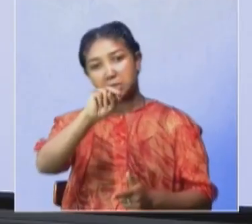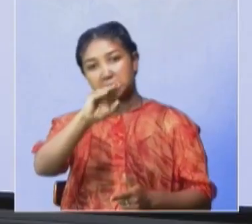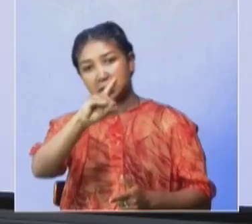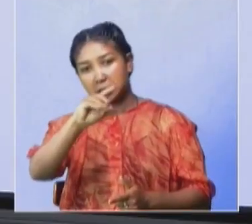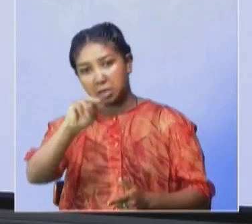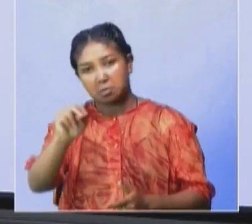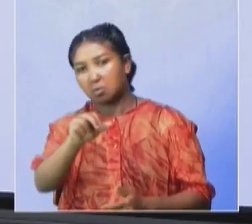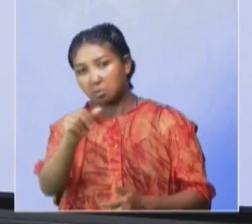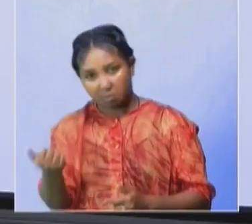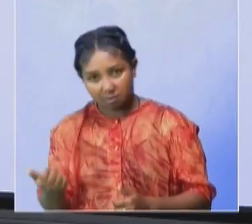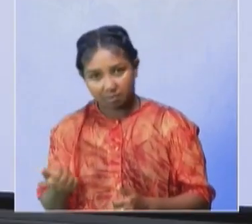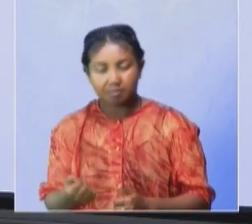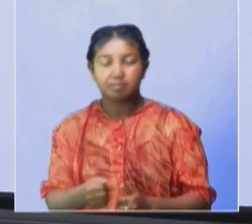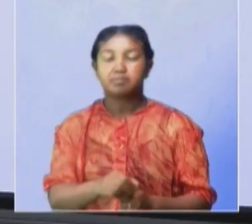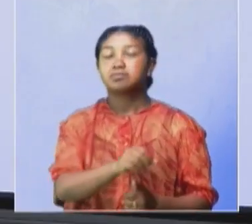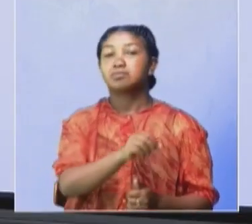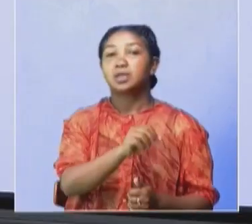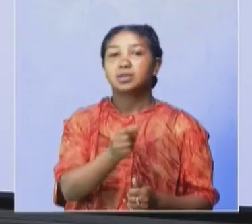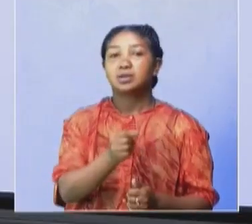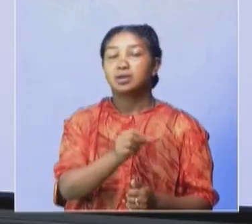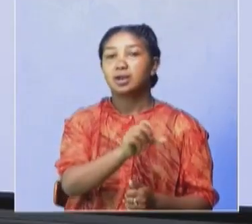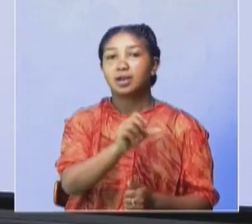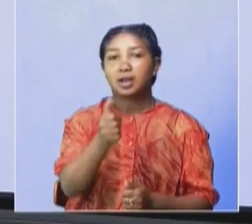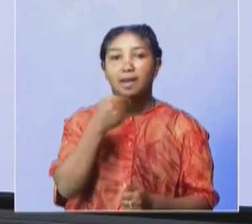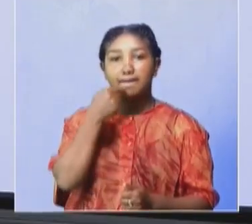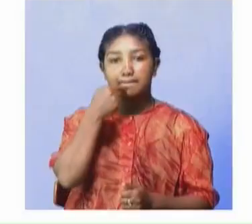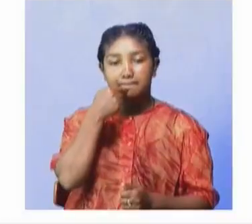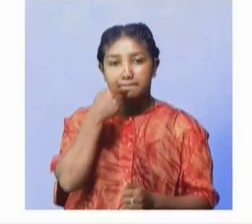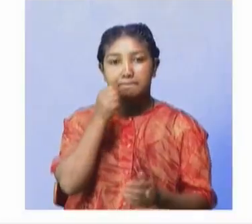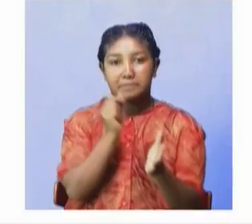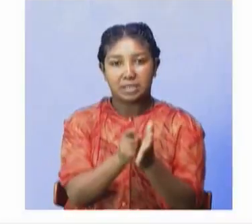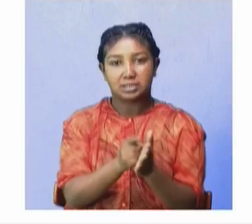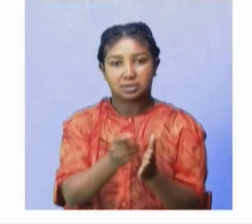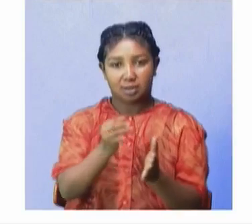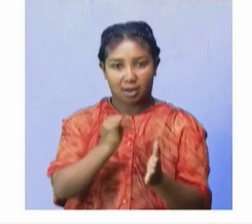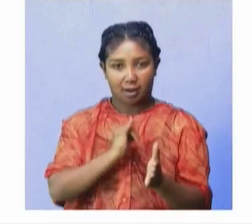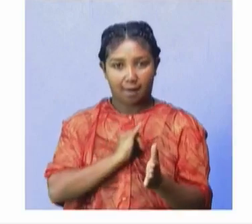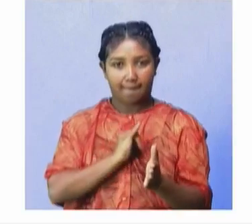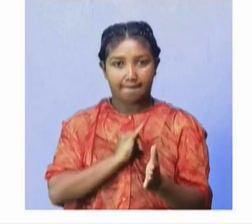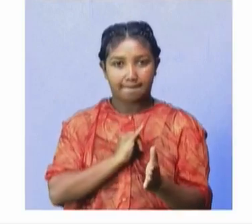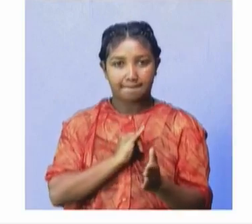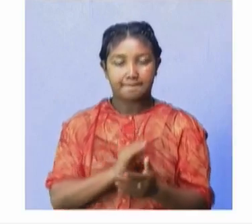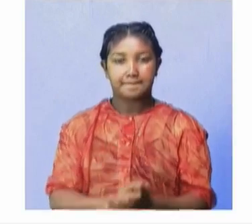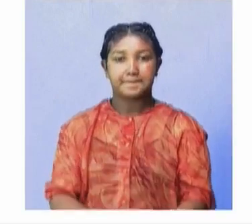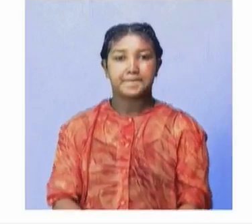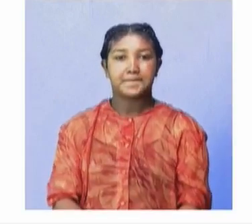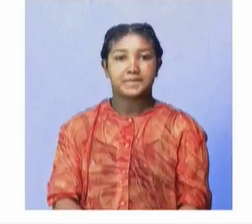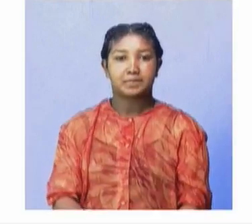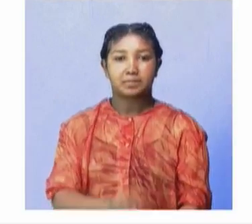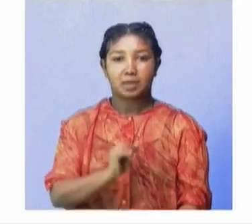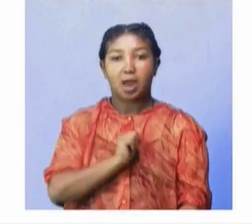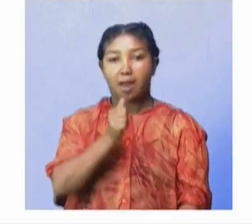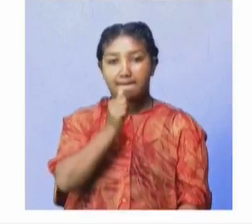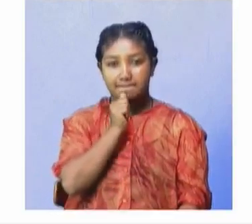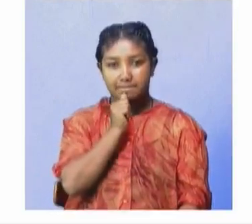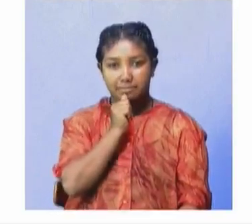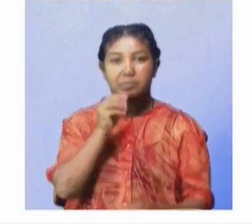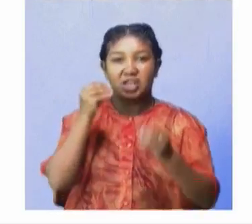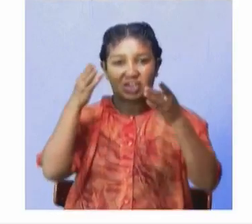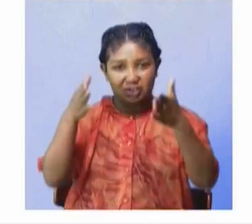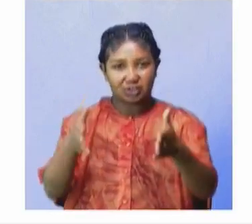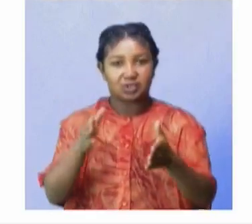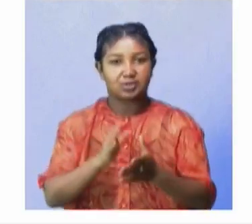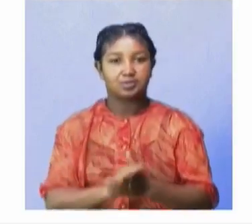the information. And also, what can I say also? I am a